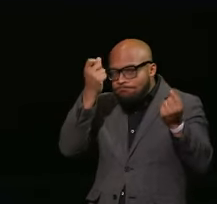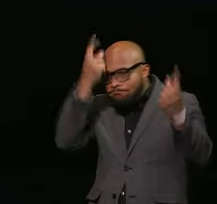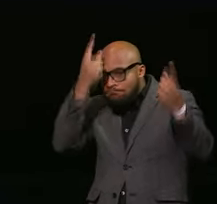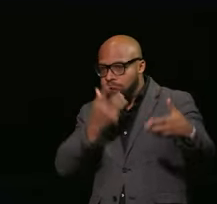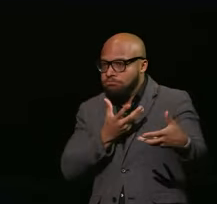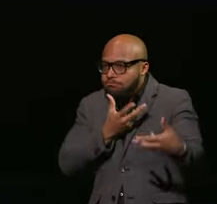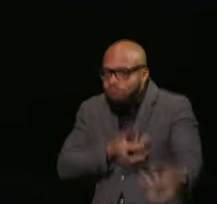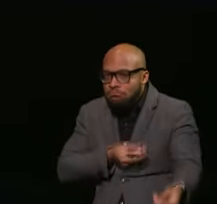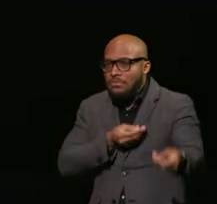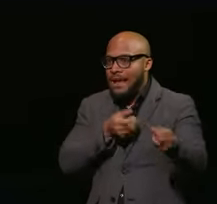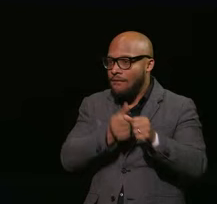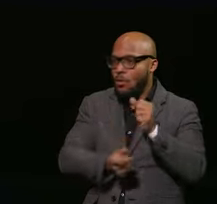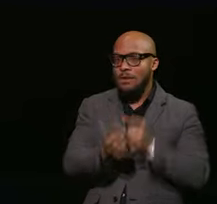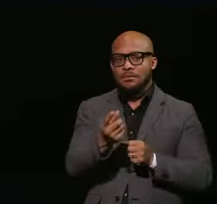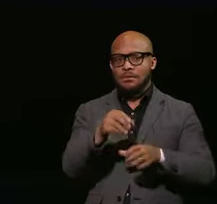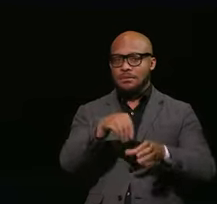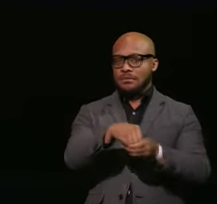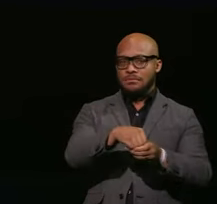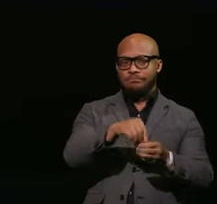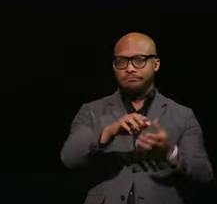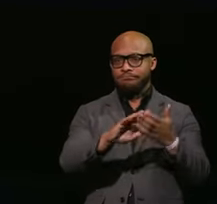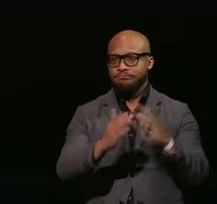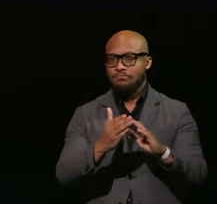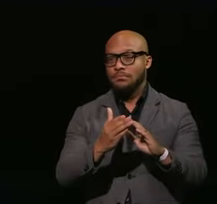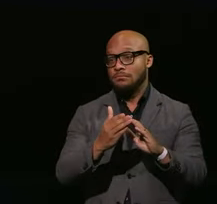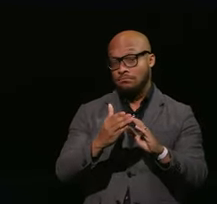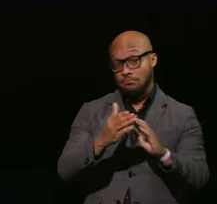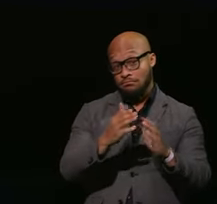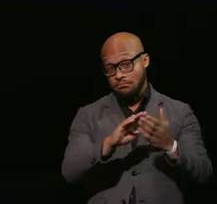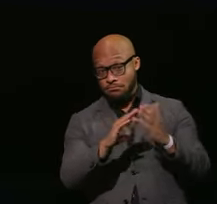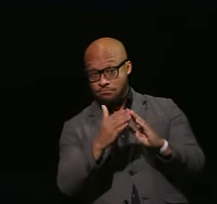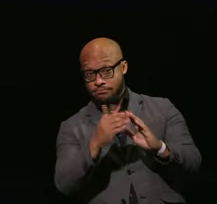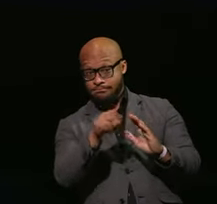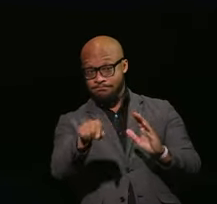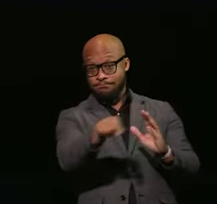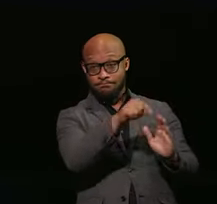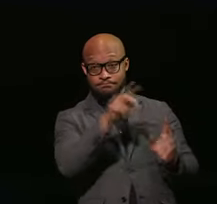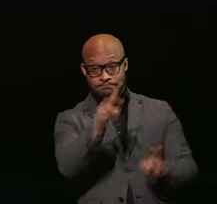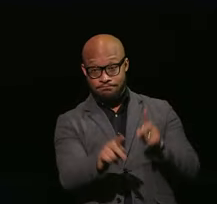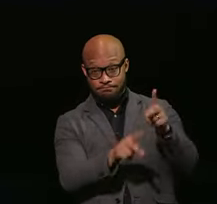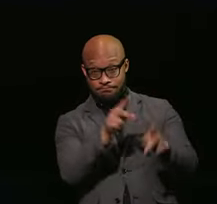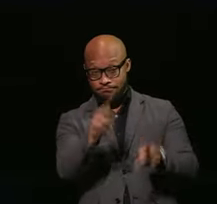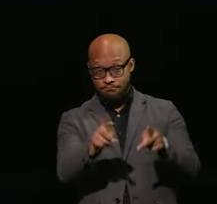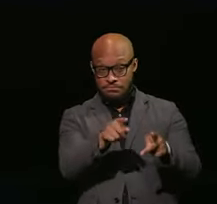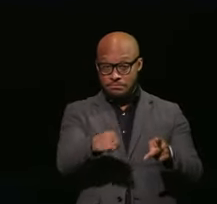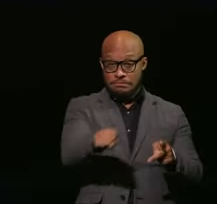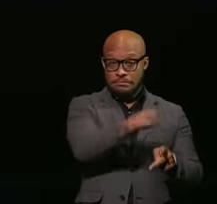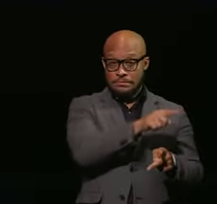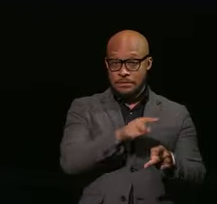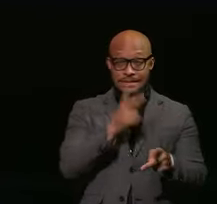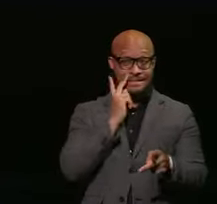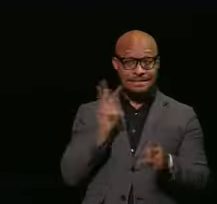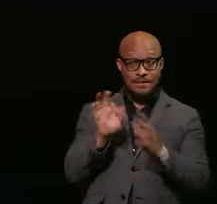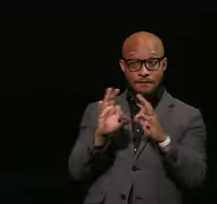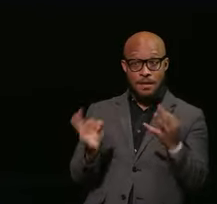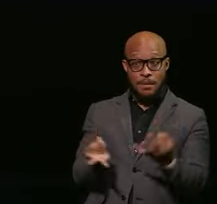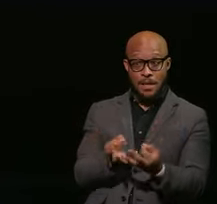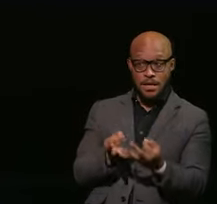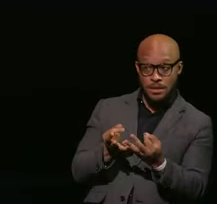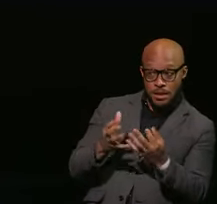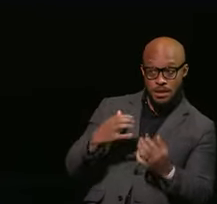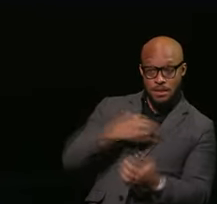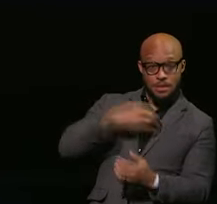who might not agree with the fact that the family is going through the justice